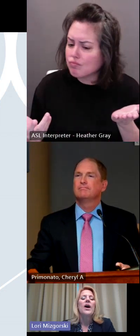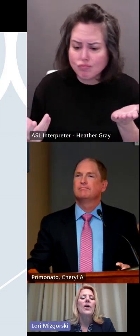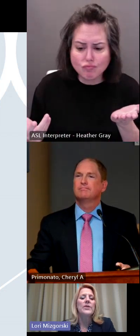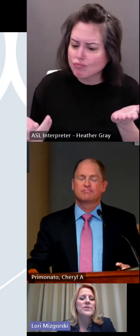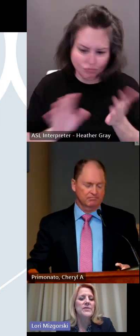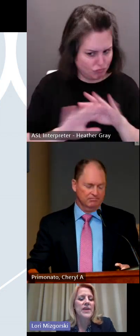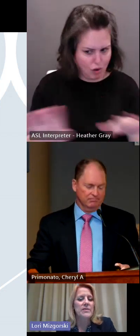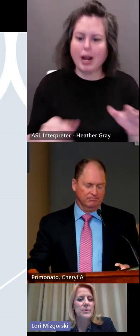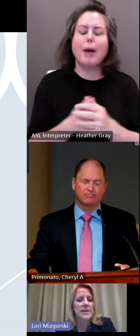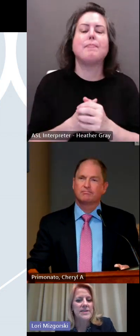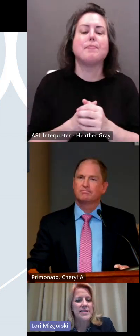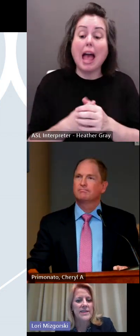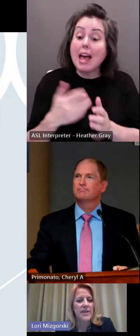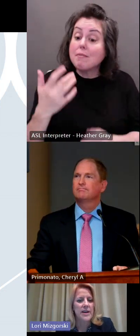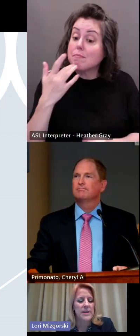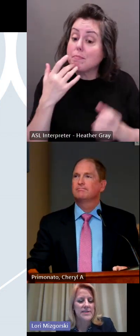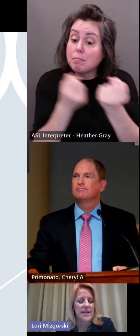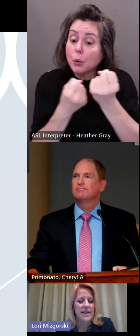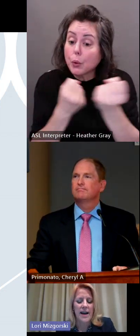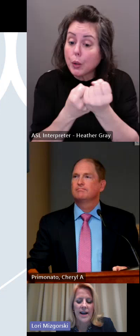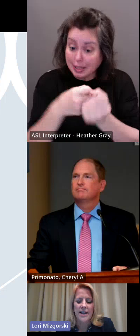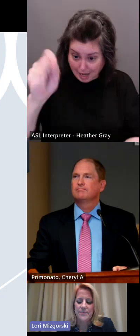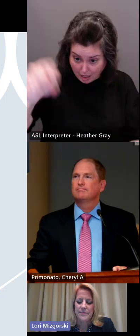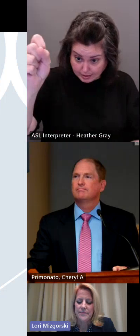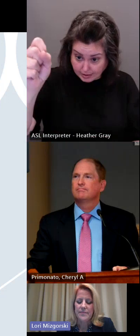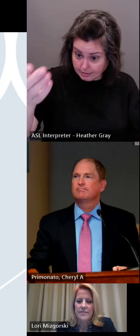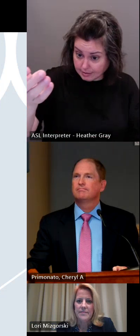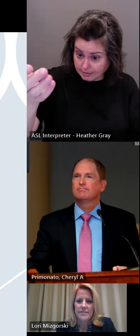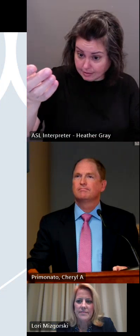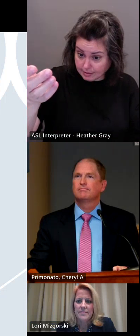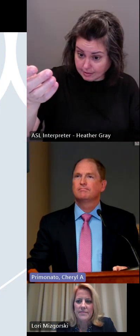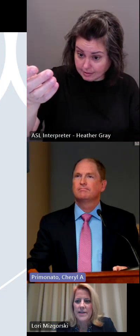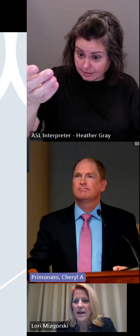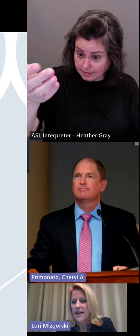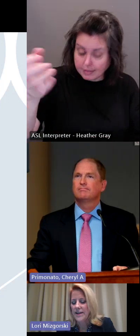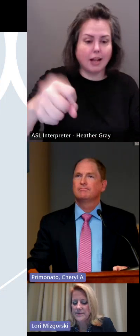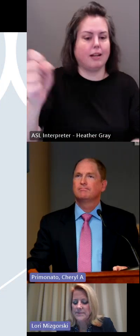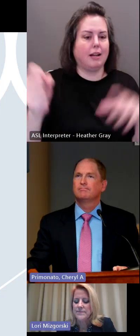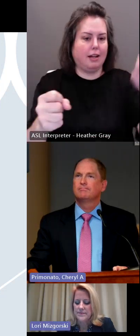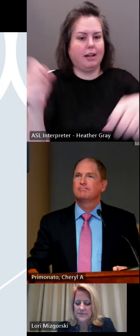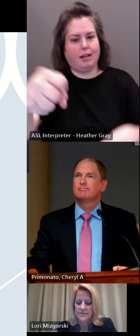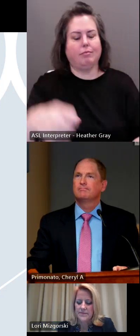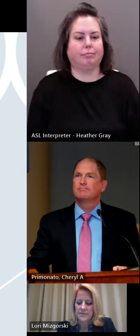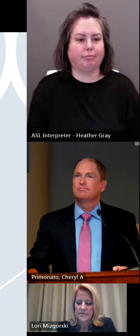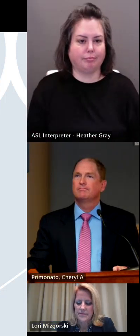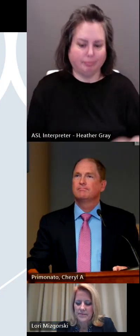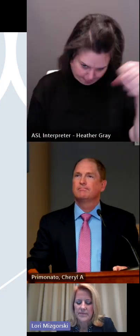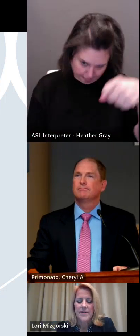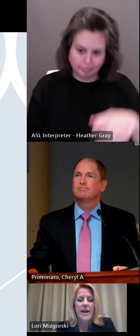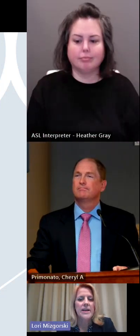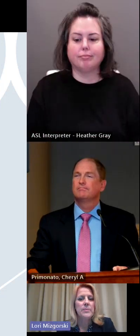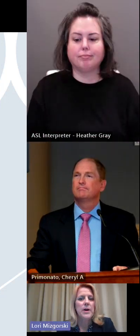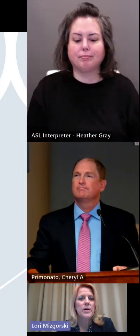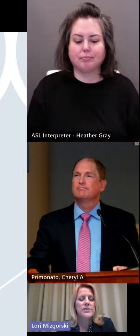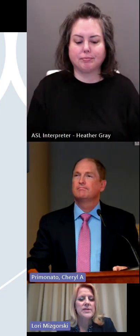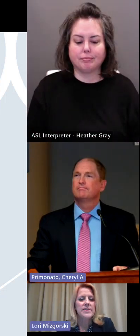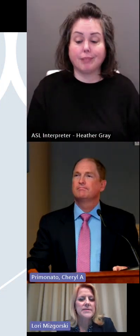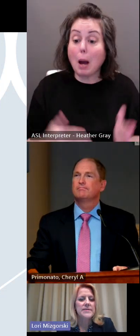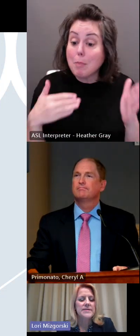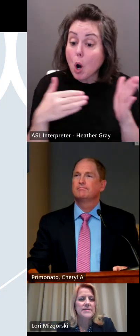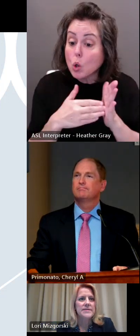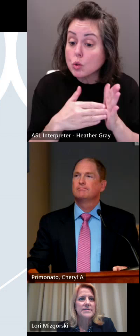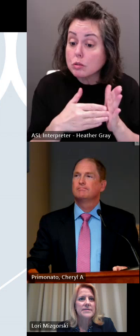Okay, all those in favor, please signify by saying aye. Aye. Aye. Any